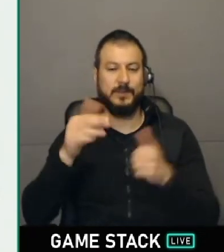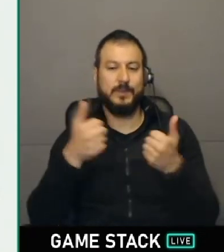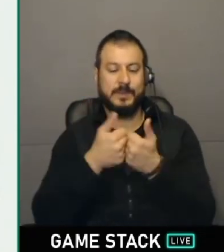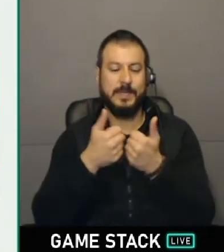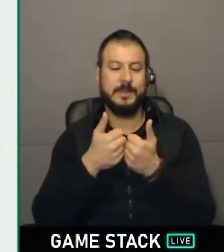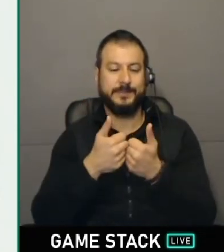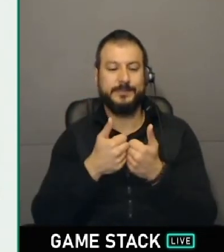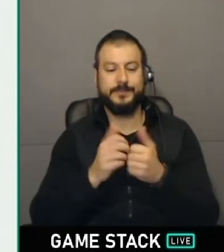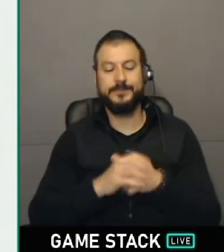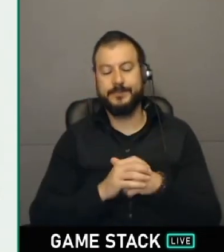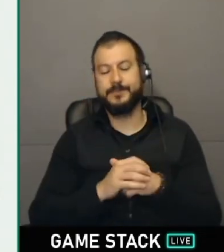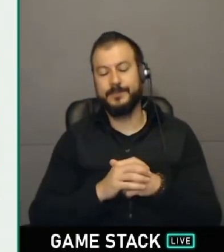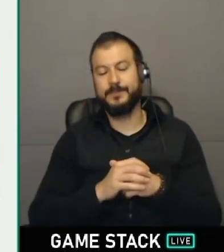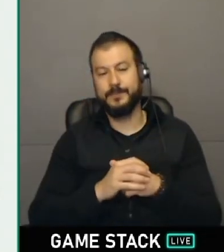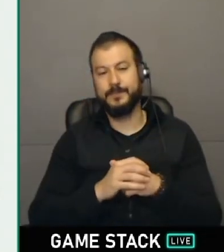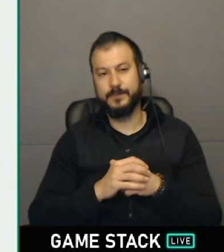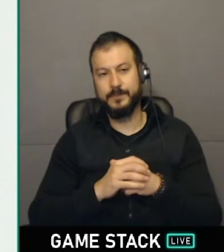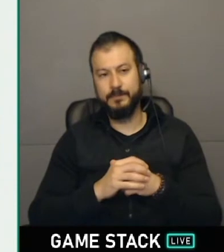spatial.